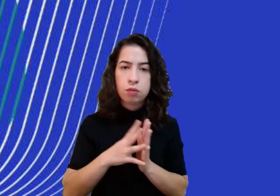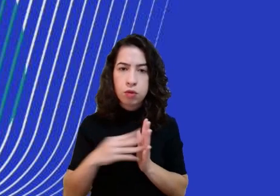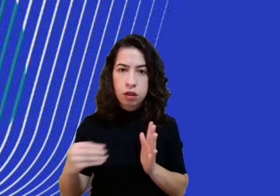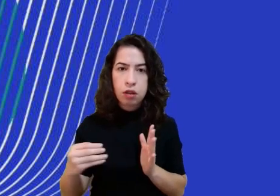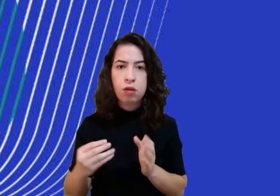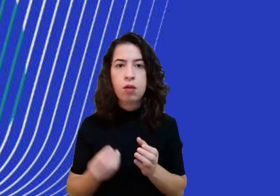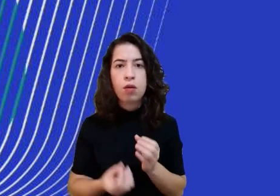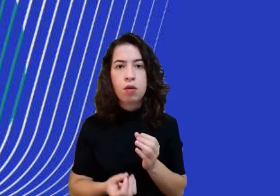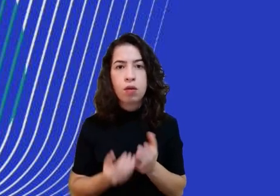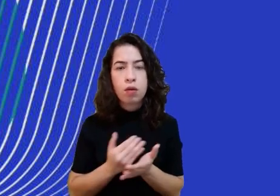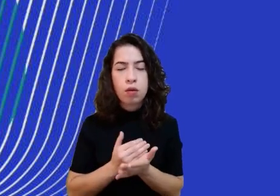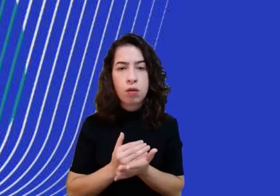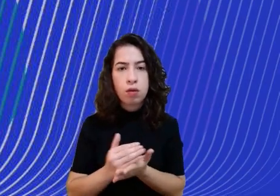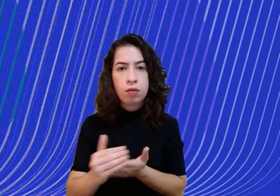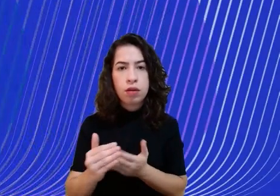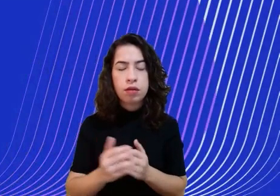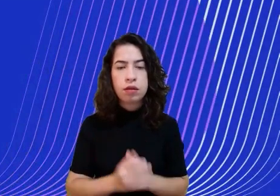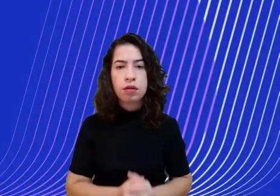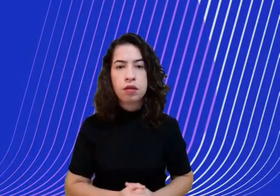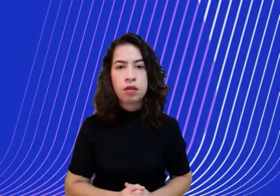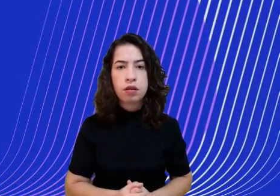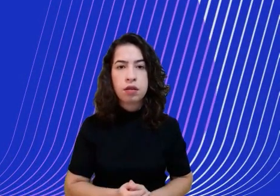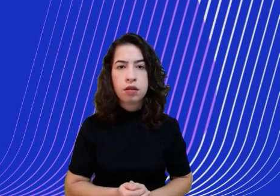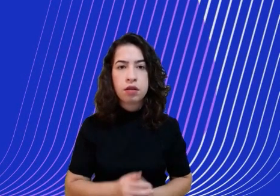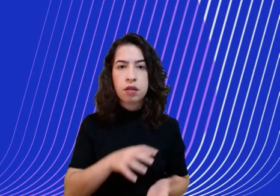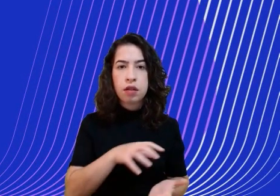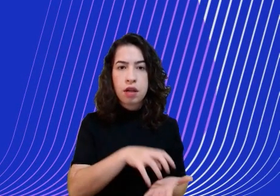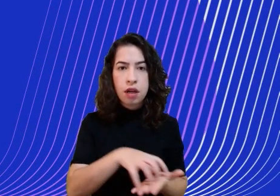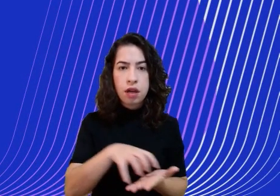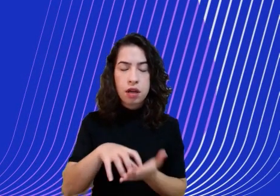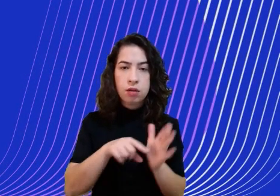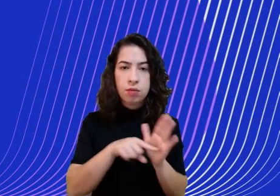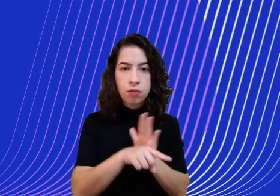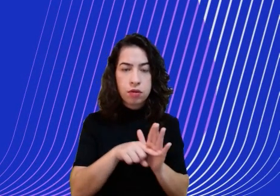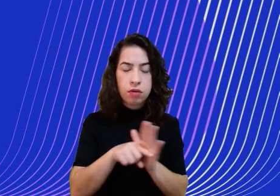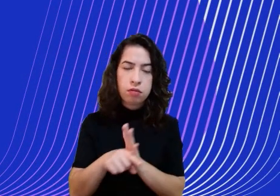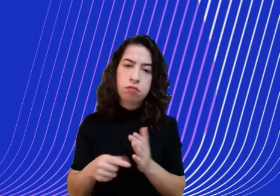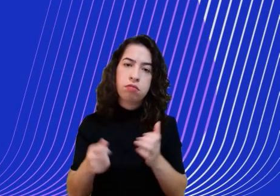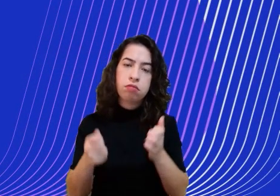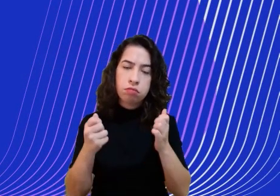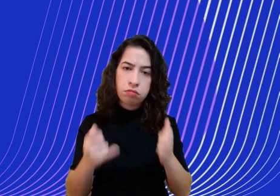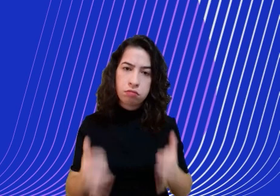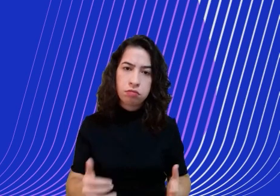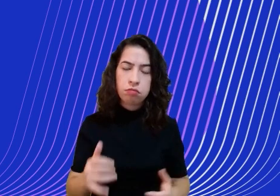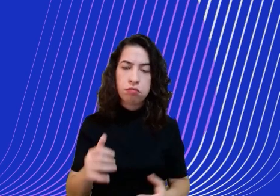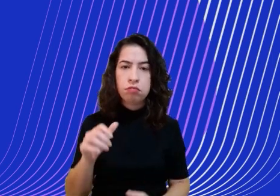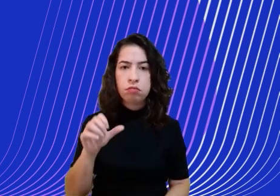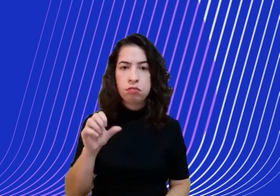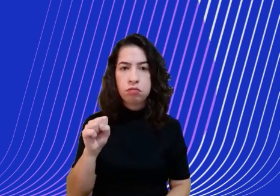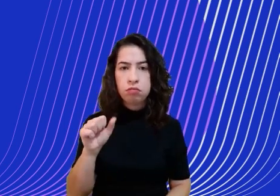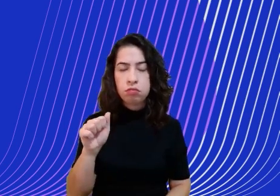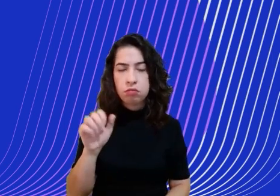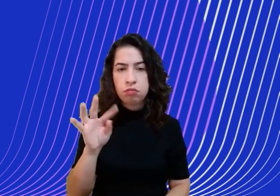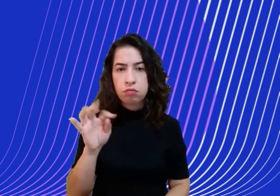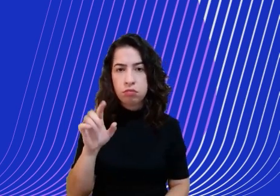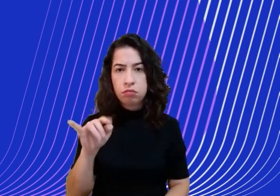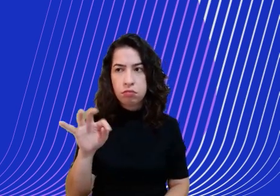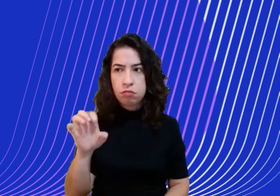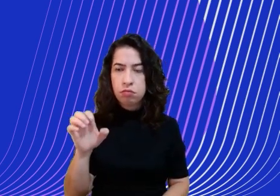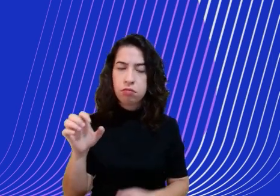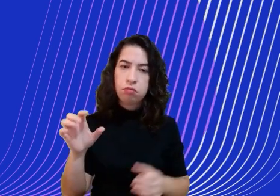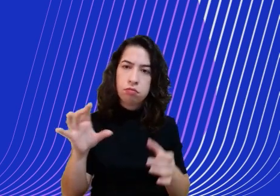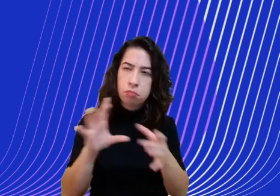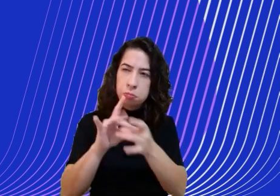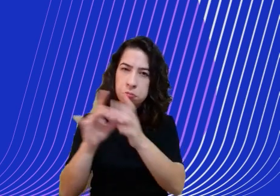a defined business model, so which are the areas to be researched, and I've told you, satellites, all of that,